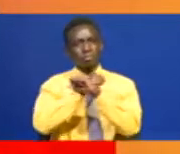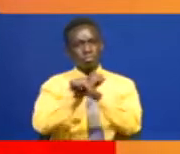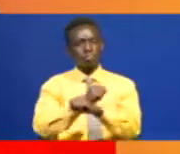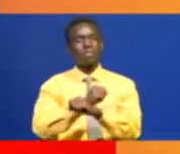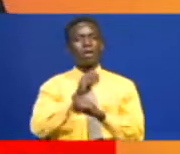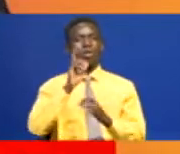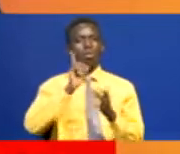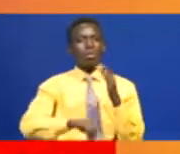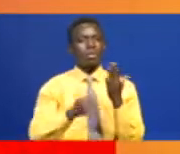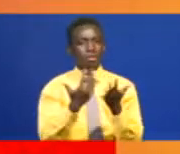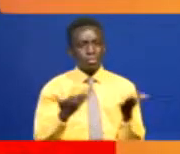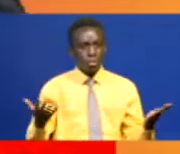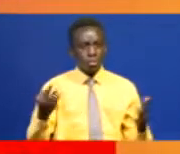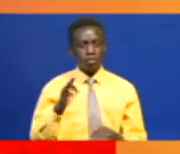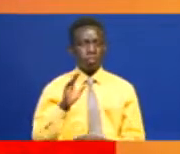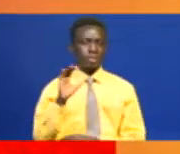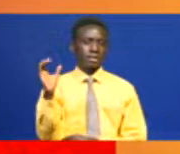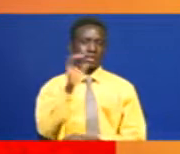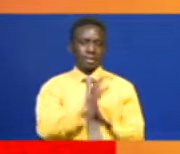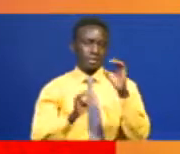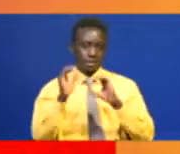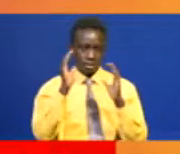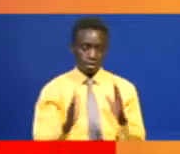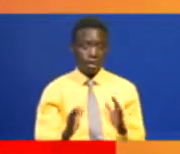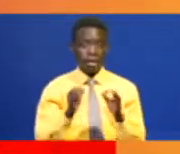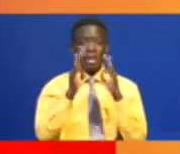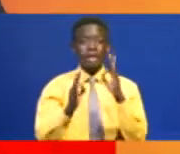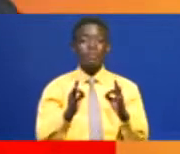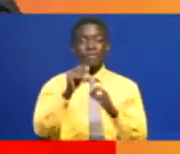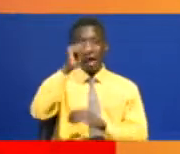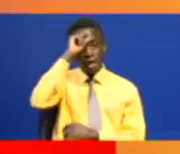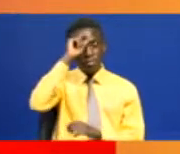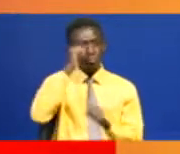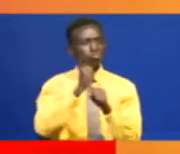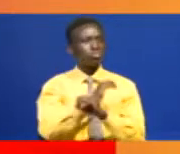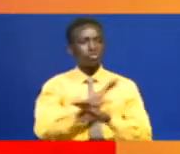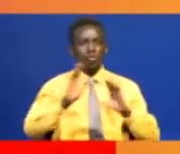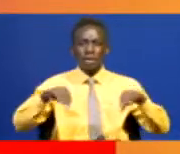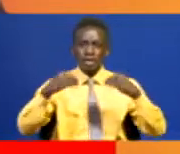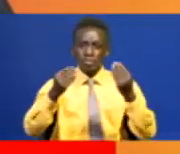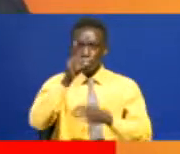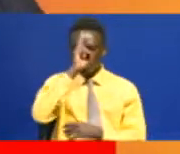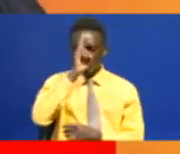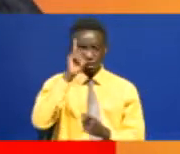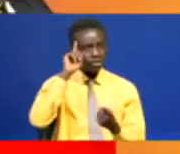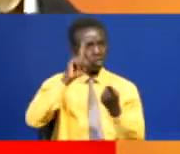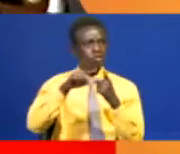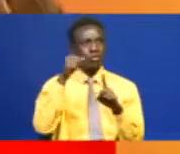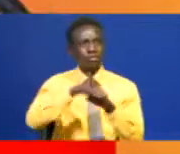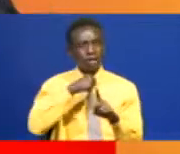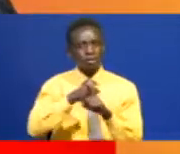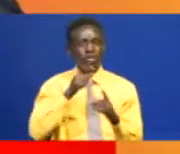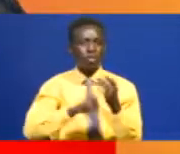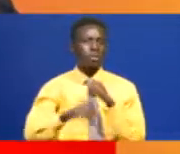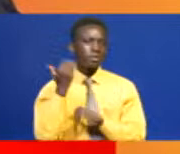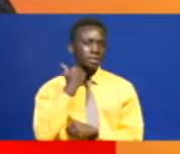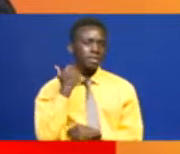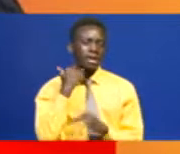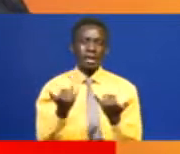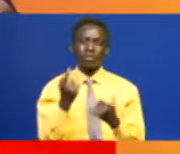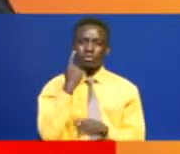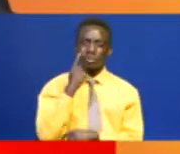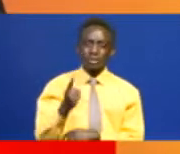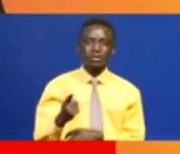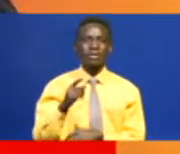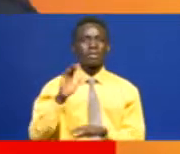its citizens. So if the government does not provide police to fight piracy, and the South Source music is being pirated